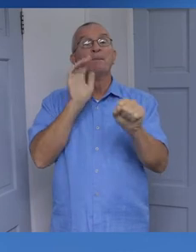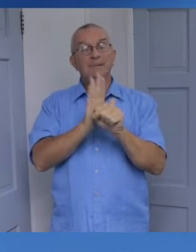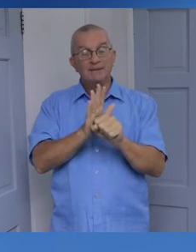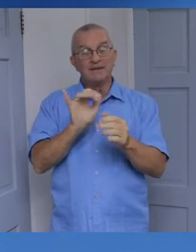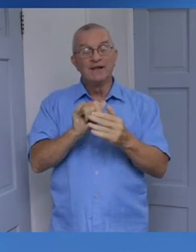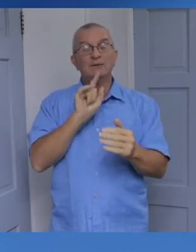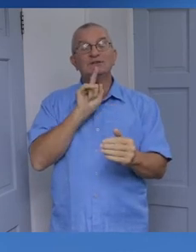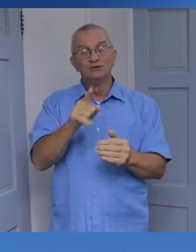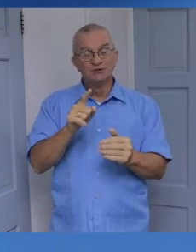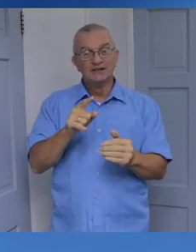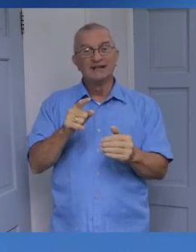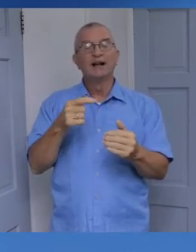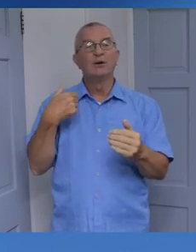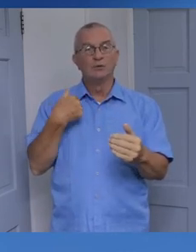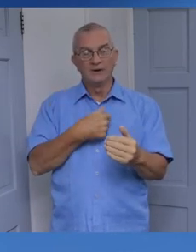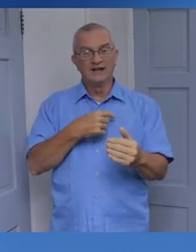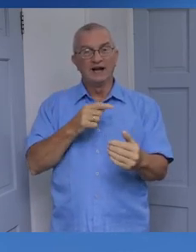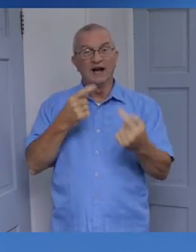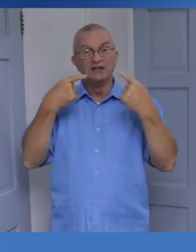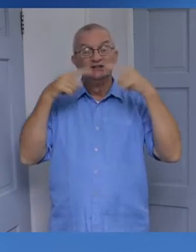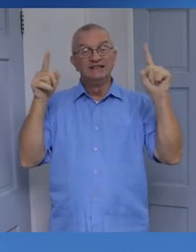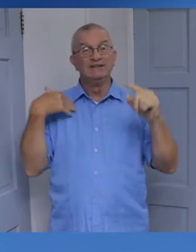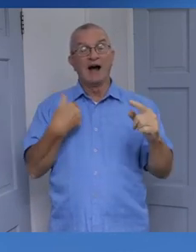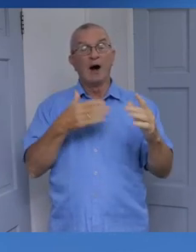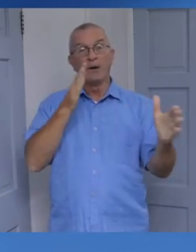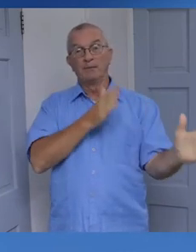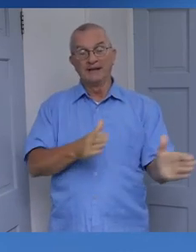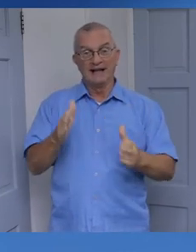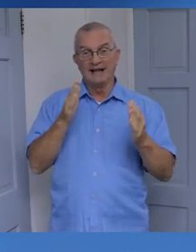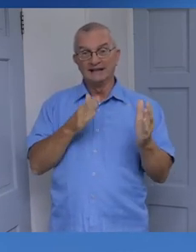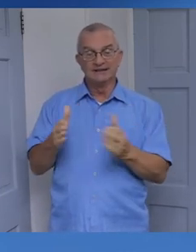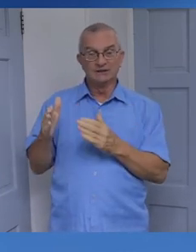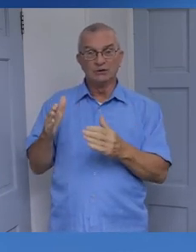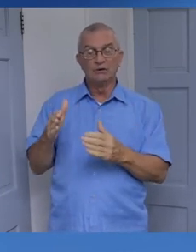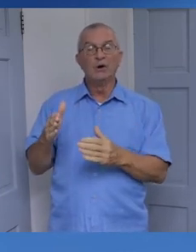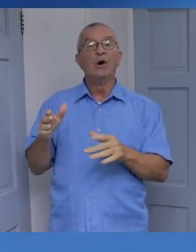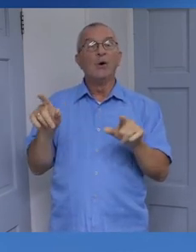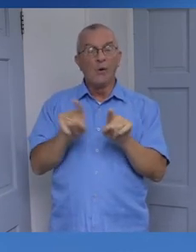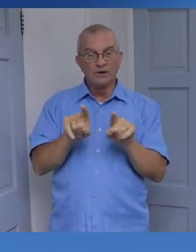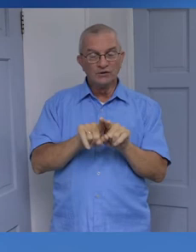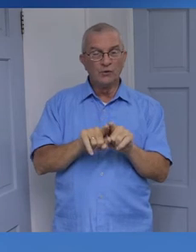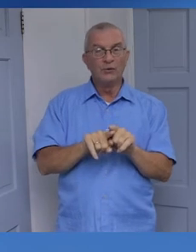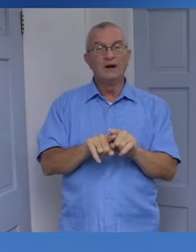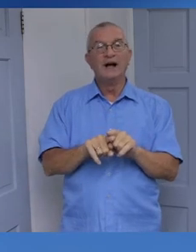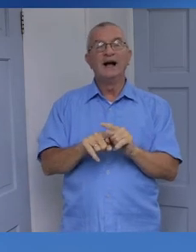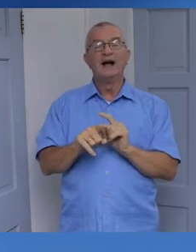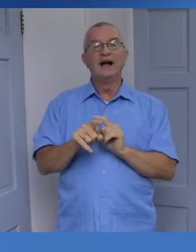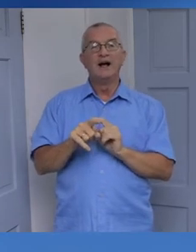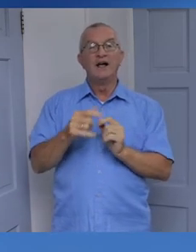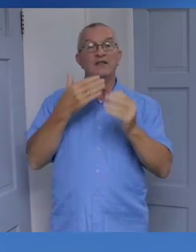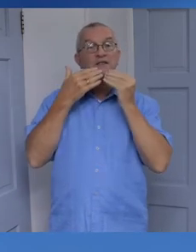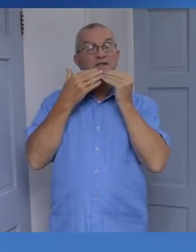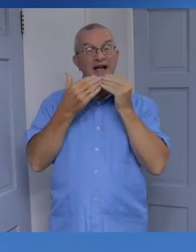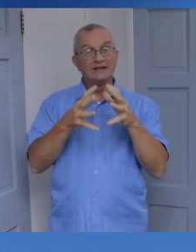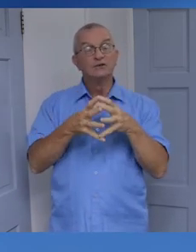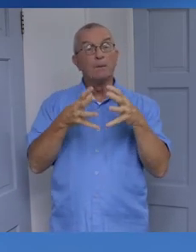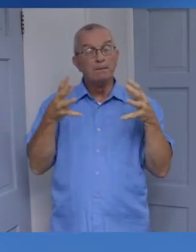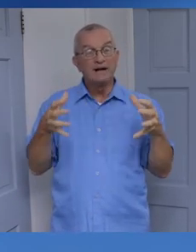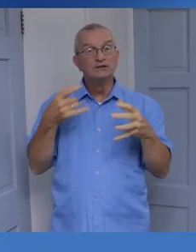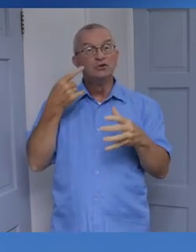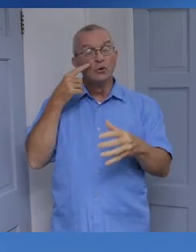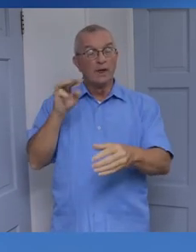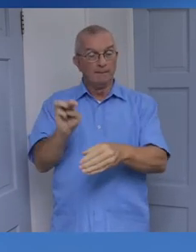plans. We also wish to express profound gratitude to the Minister of Public